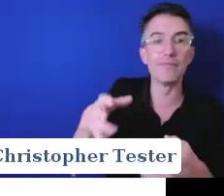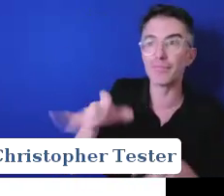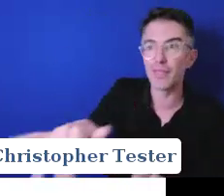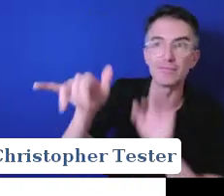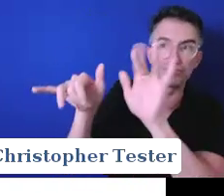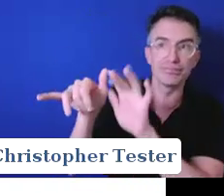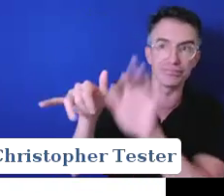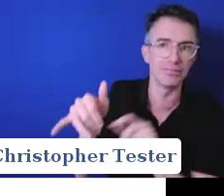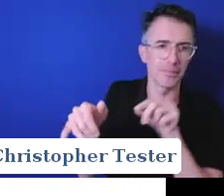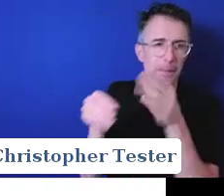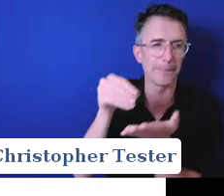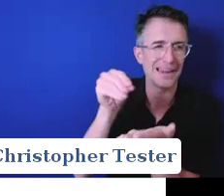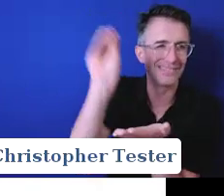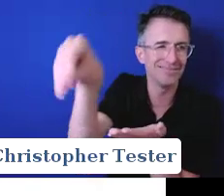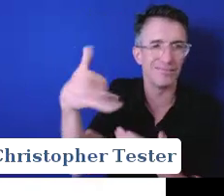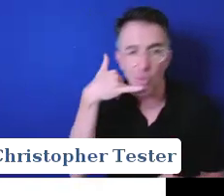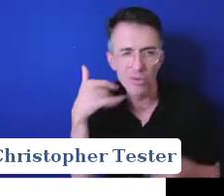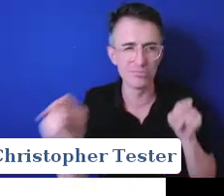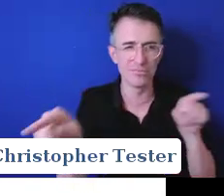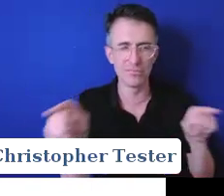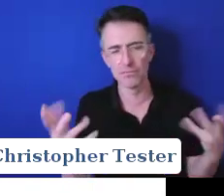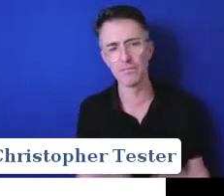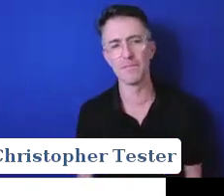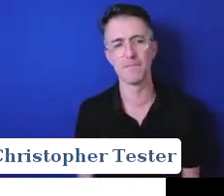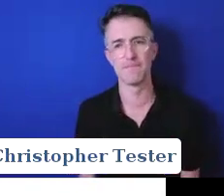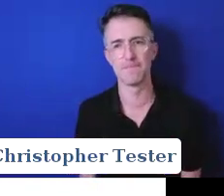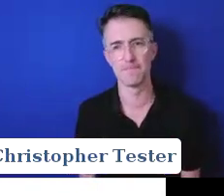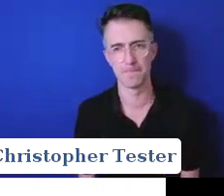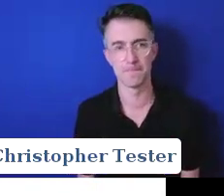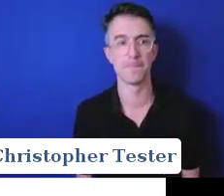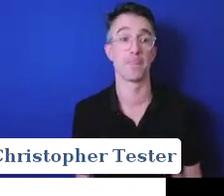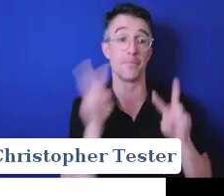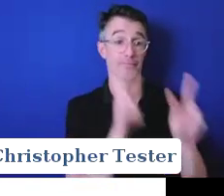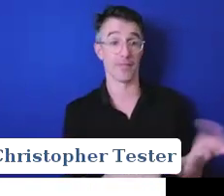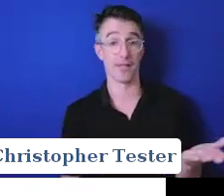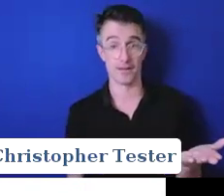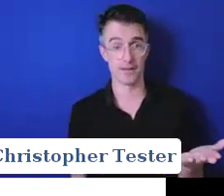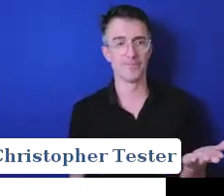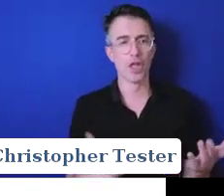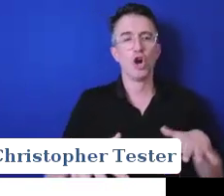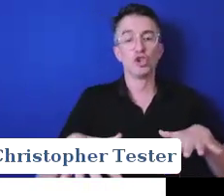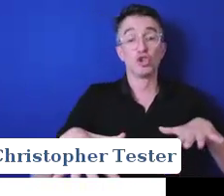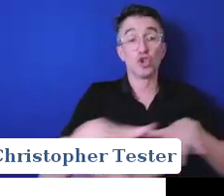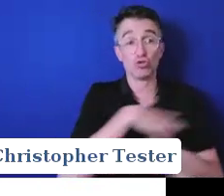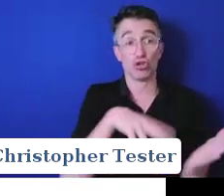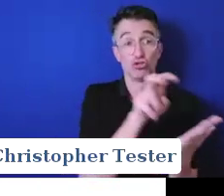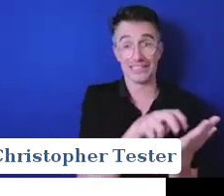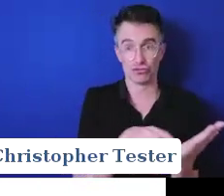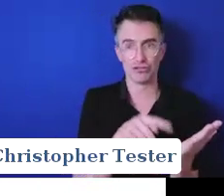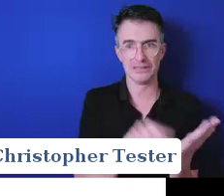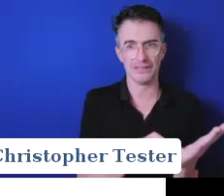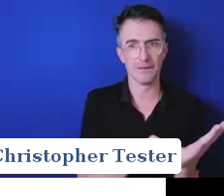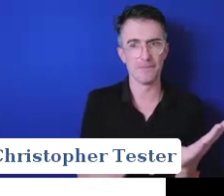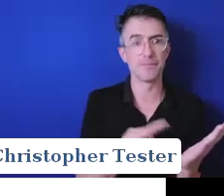Now the social registry has more than 25 users, government users,